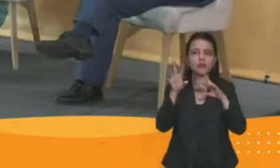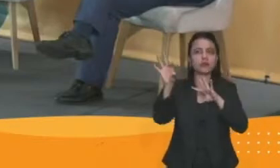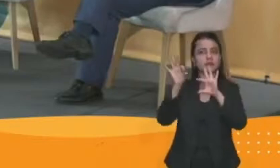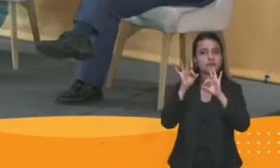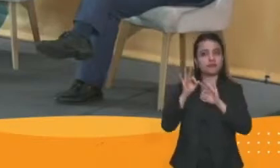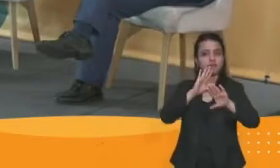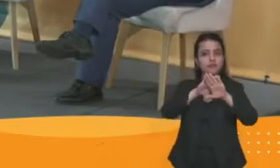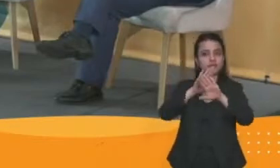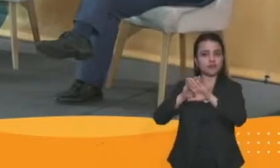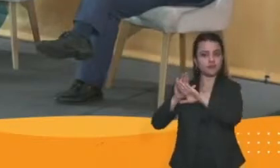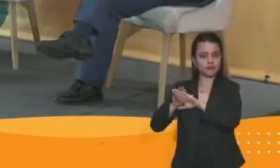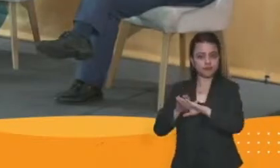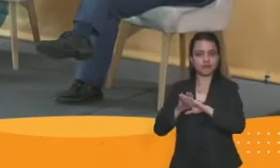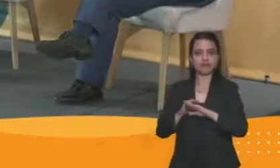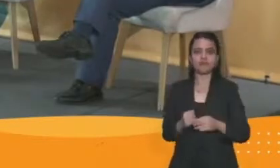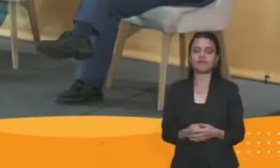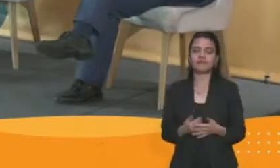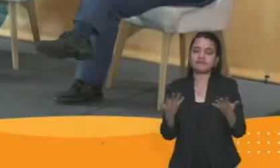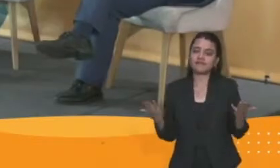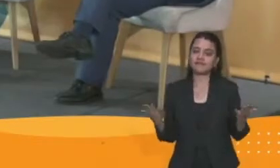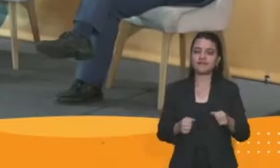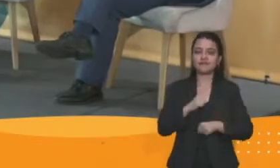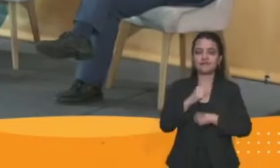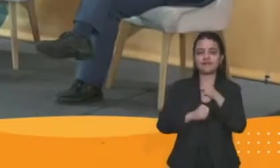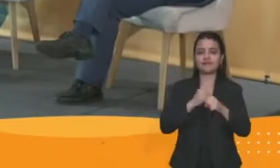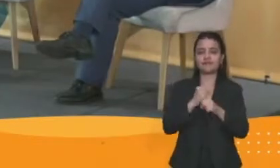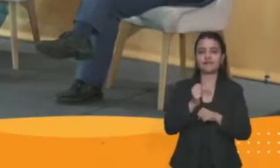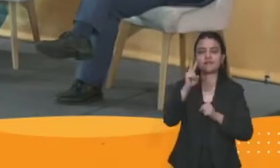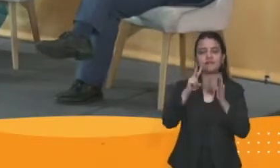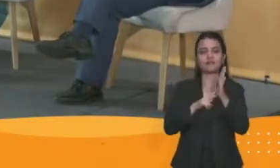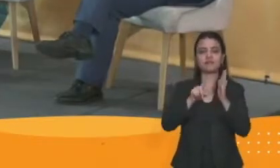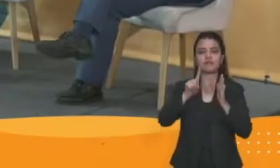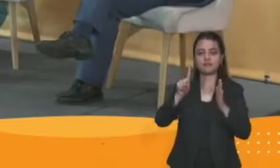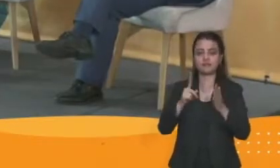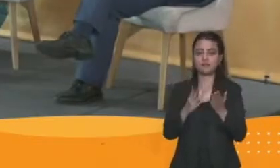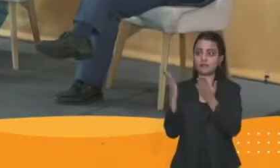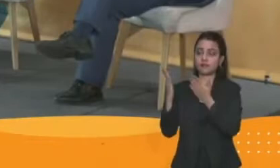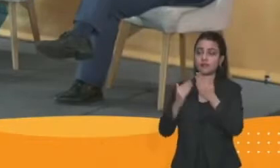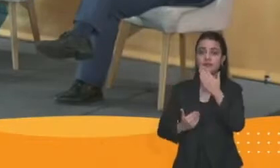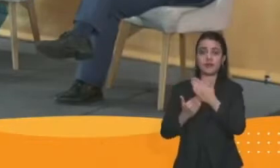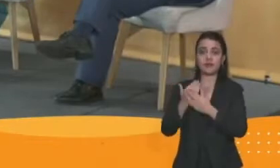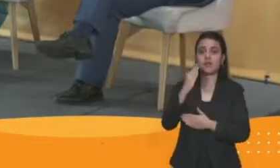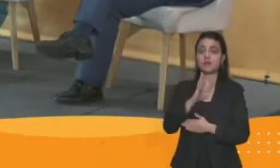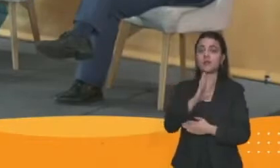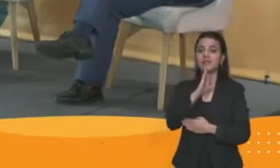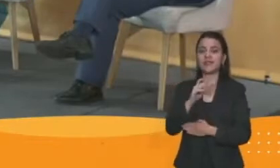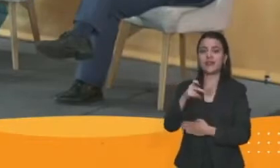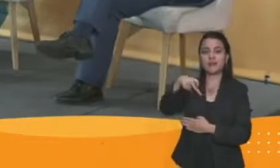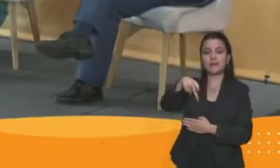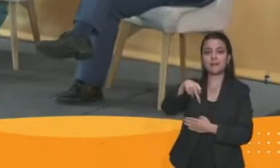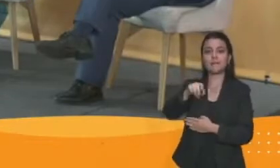findings for 2021. So we will begin with the words